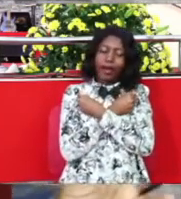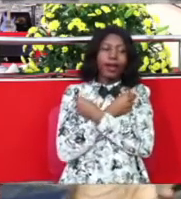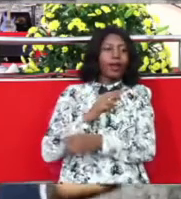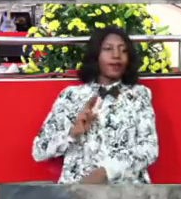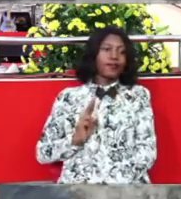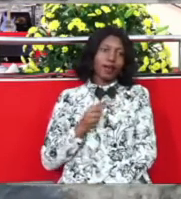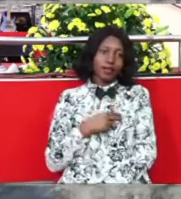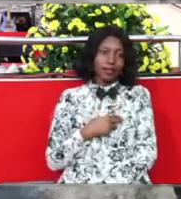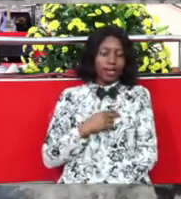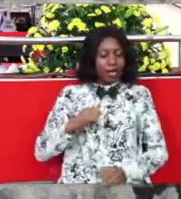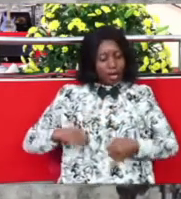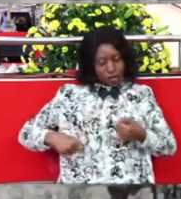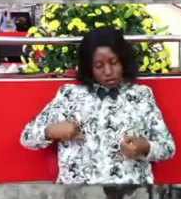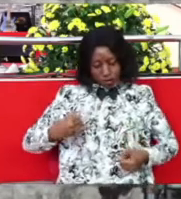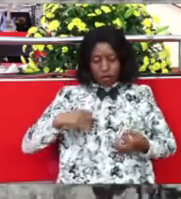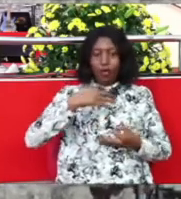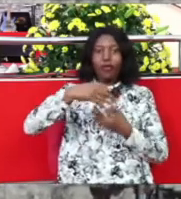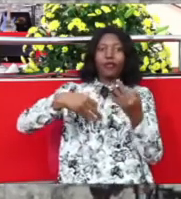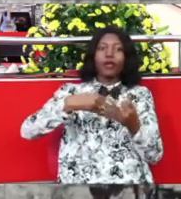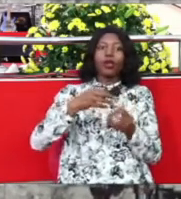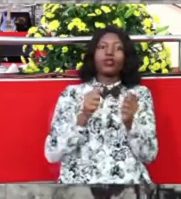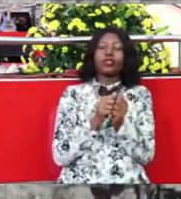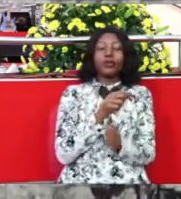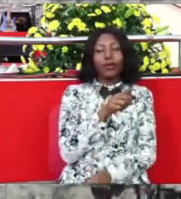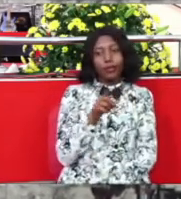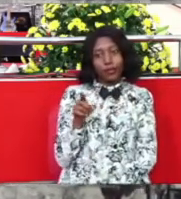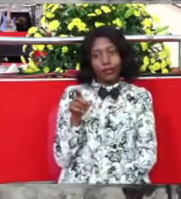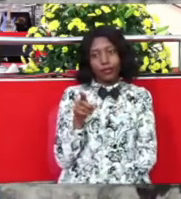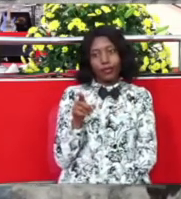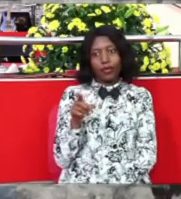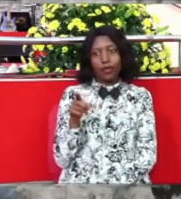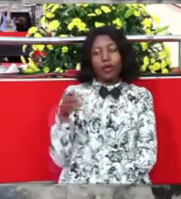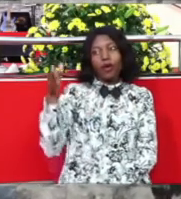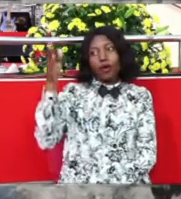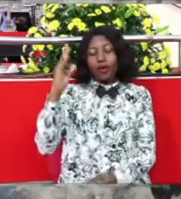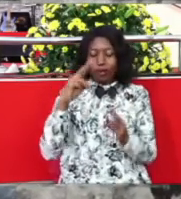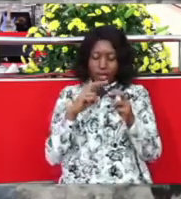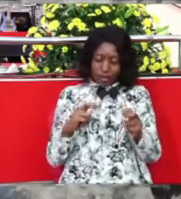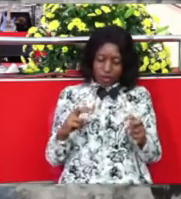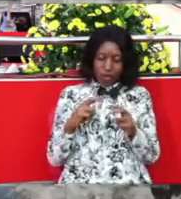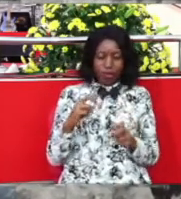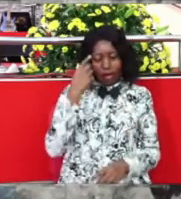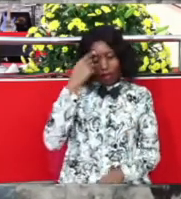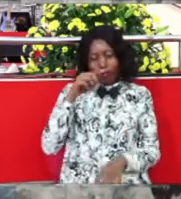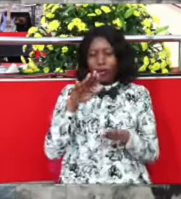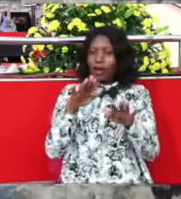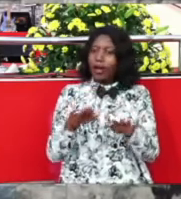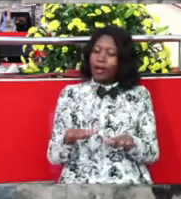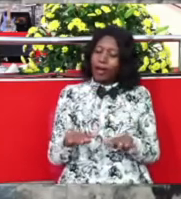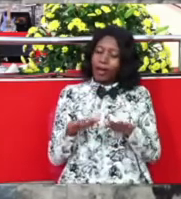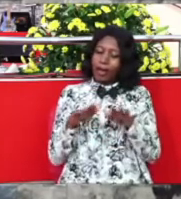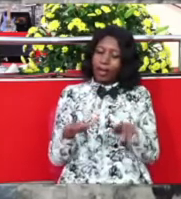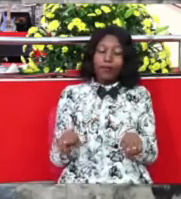kutupenda. Enjoy our fellowship. Akafurahia ushirika wetu. He's looking for a place that there is calmness. Anatafuta mahali ambapo